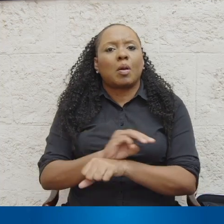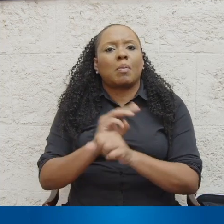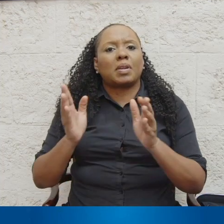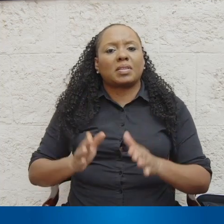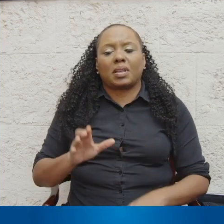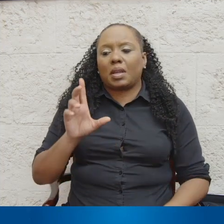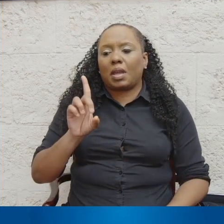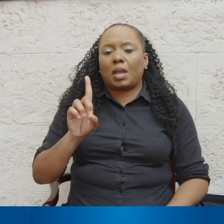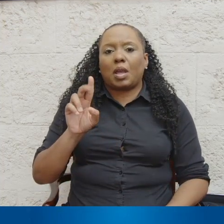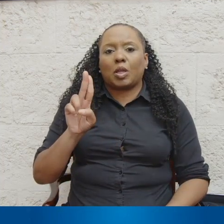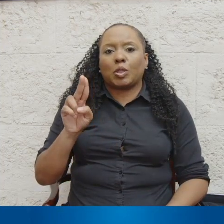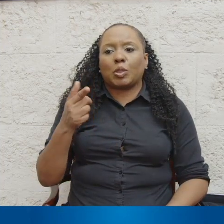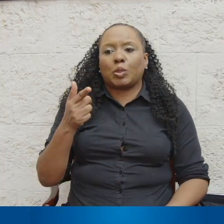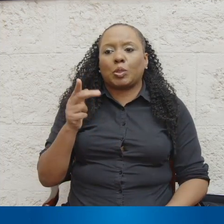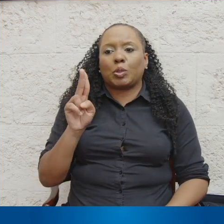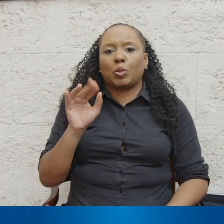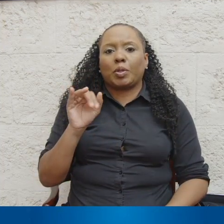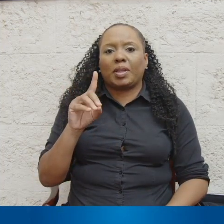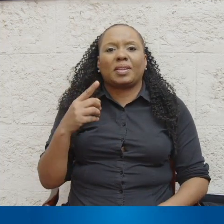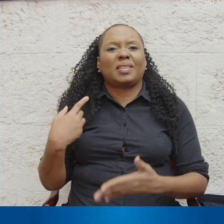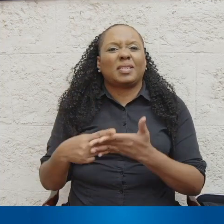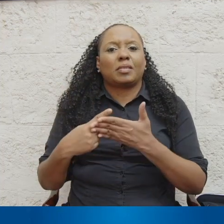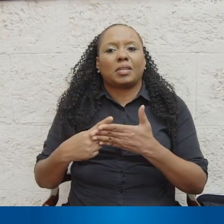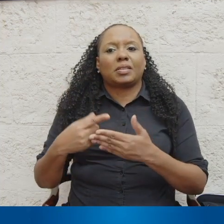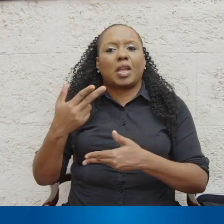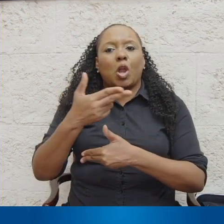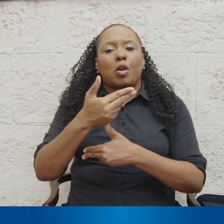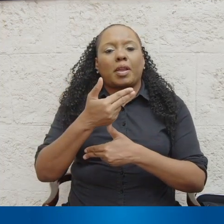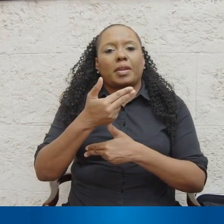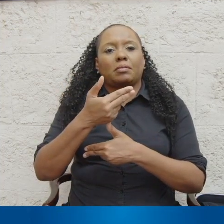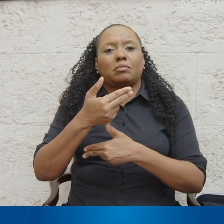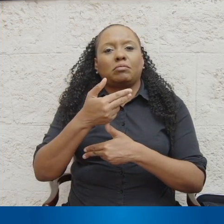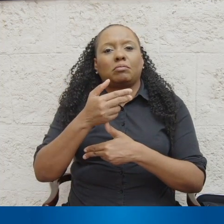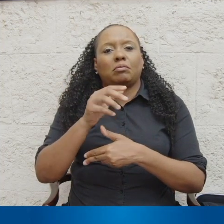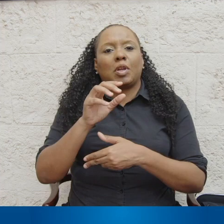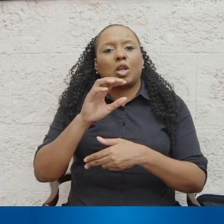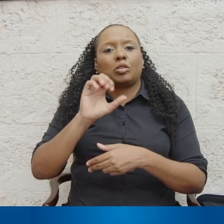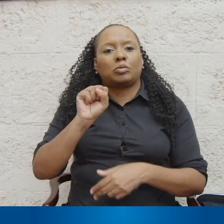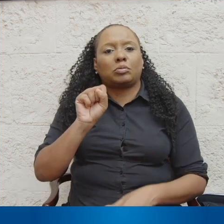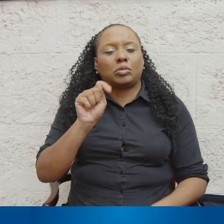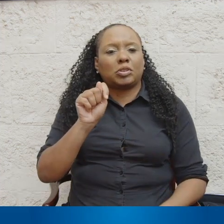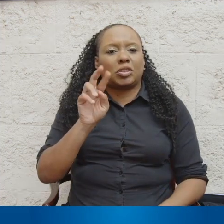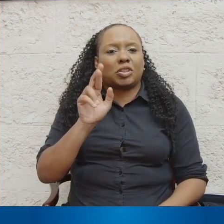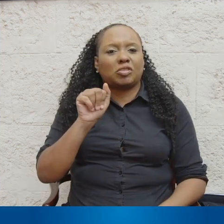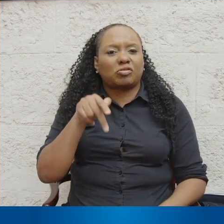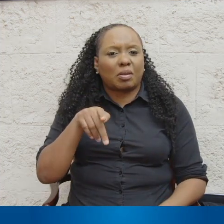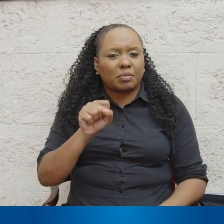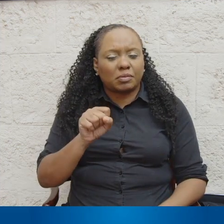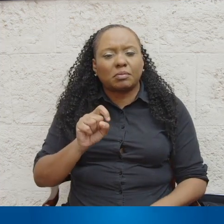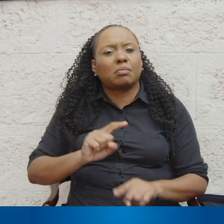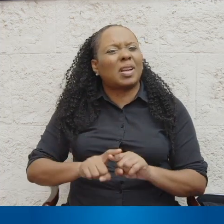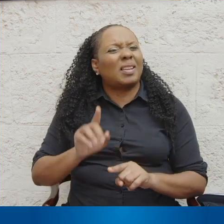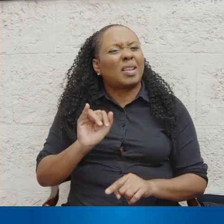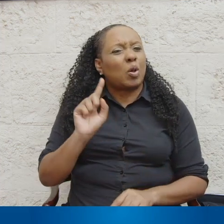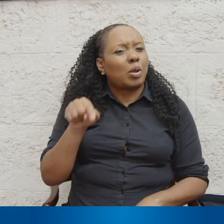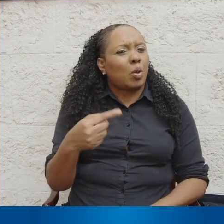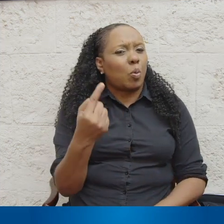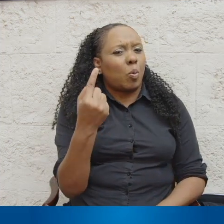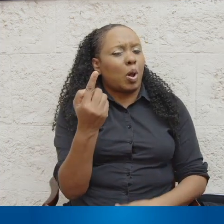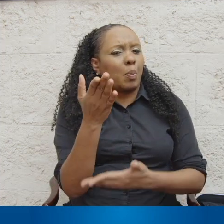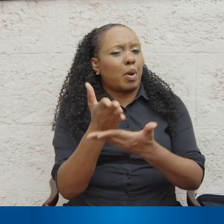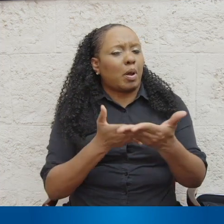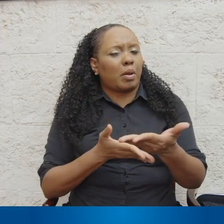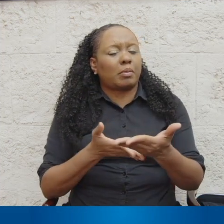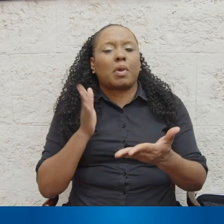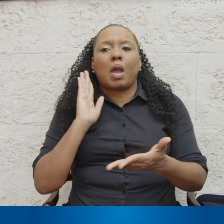roof straps, but that's only one part of building resilience within the context of the housing stock. We have to do more with that as